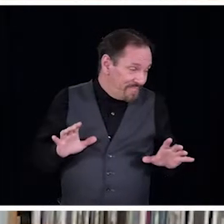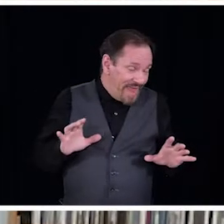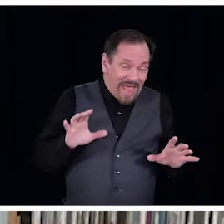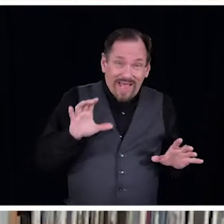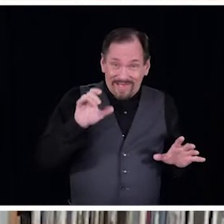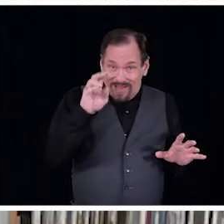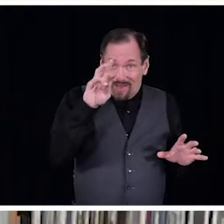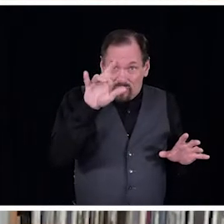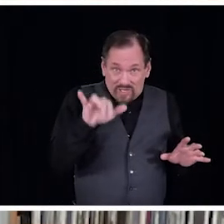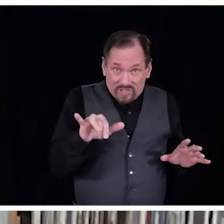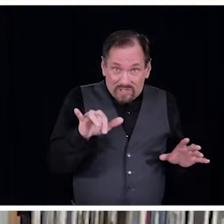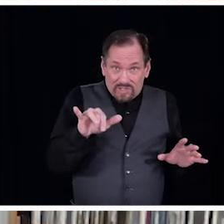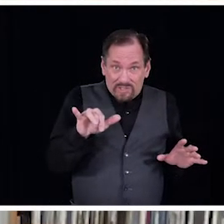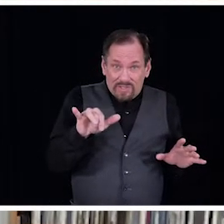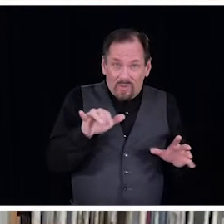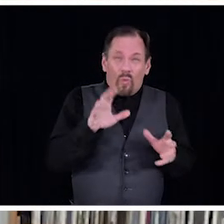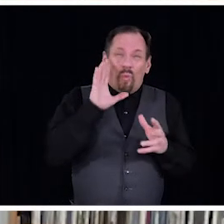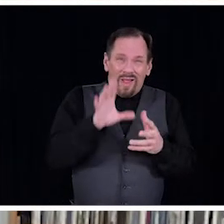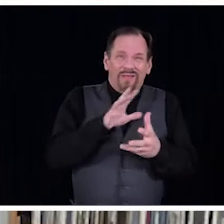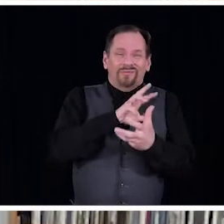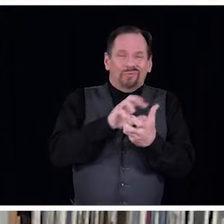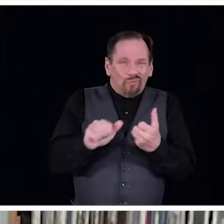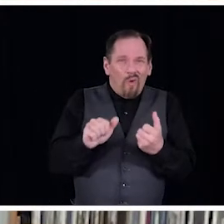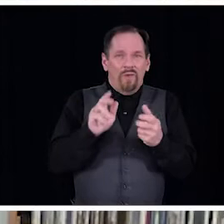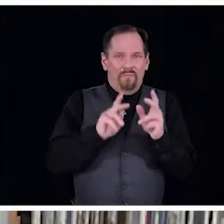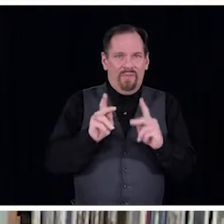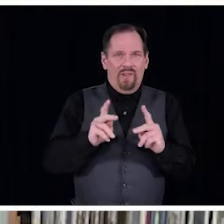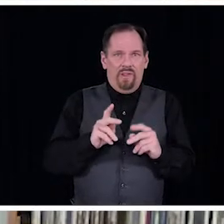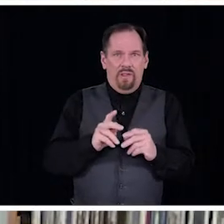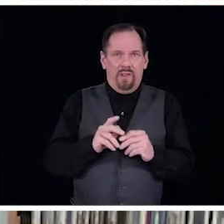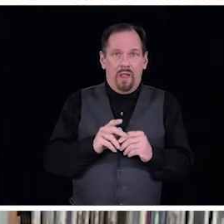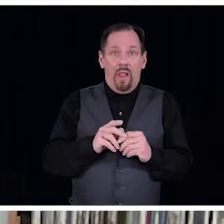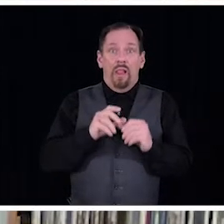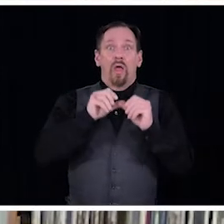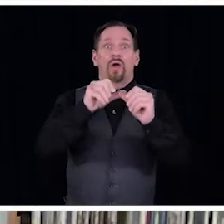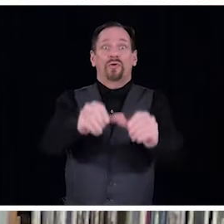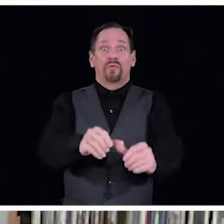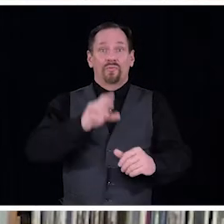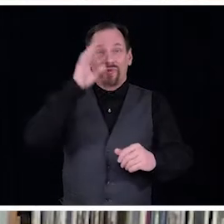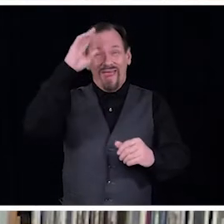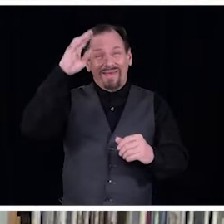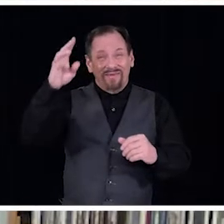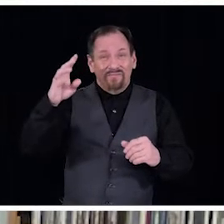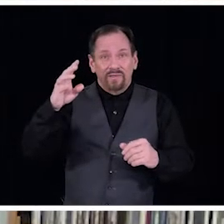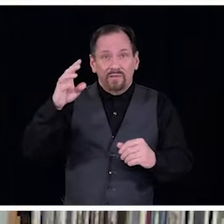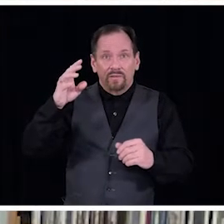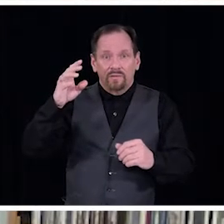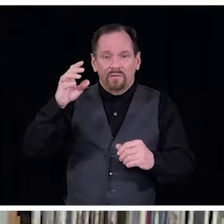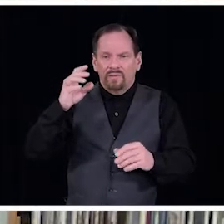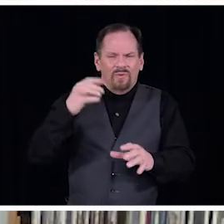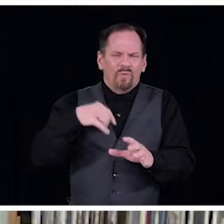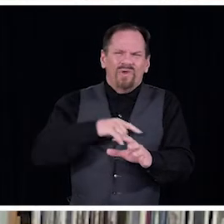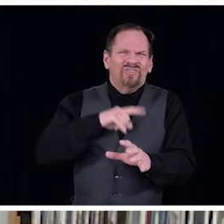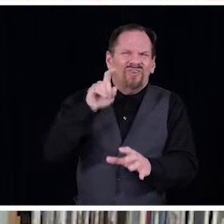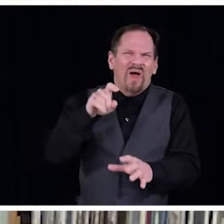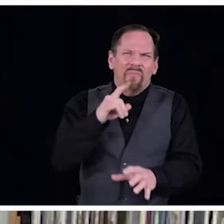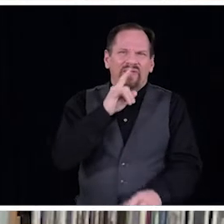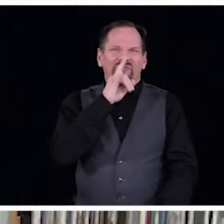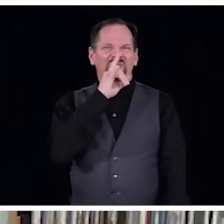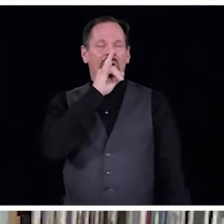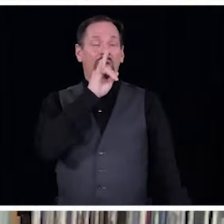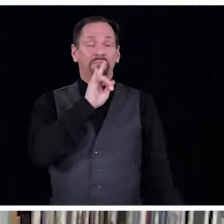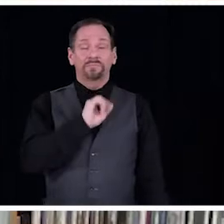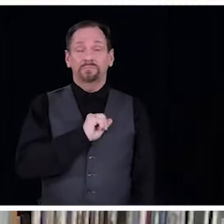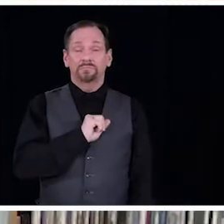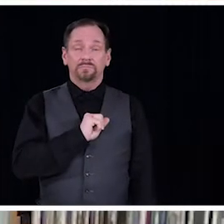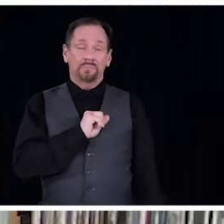is a destructive force, often debilitating to long-term creativity. We shouldn't be snobs, we shouldn't hold ourselves